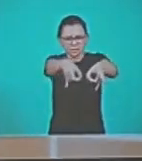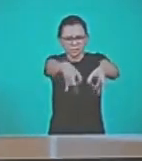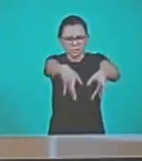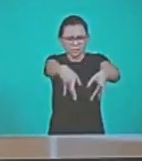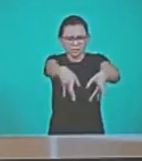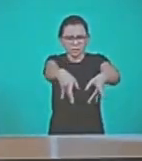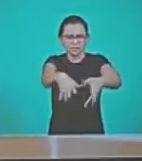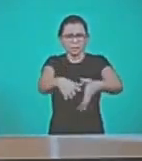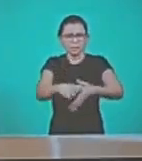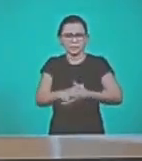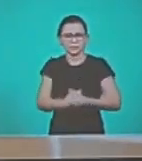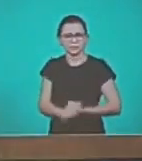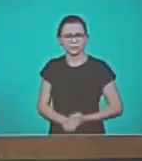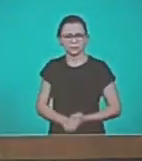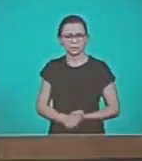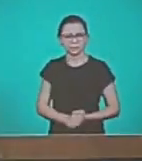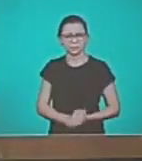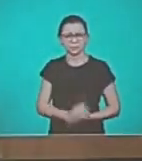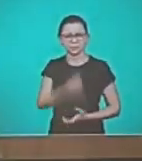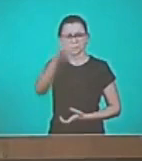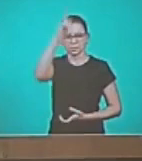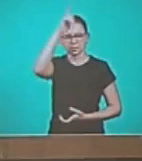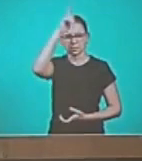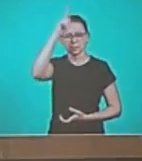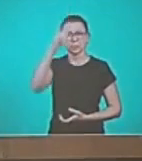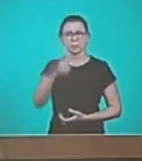And he had left a note, a message,